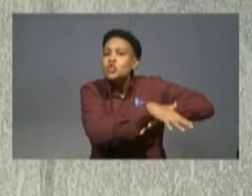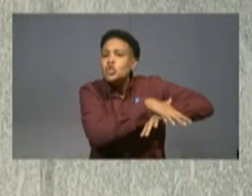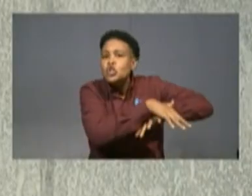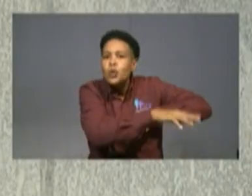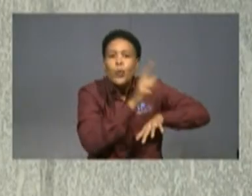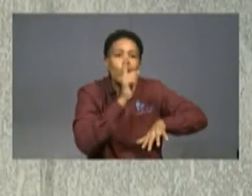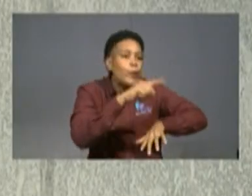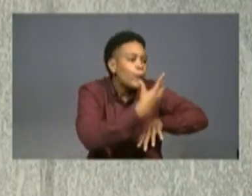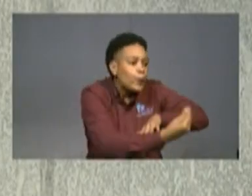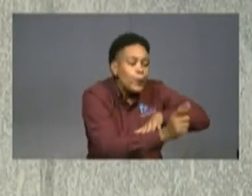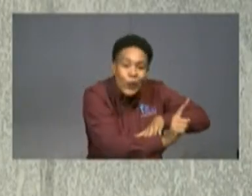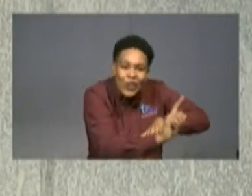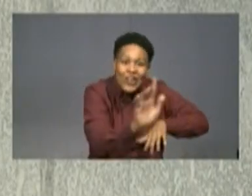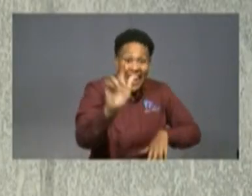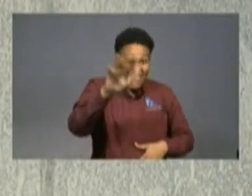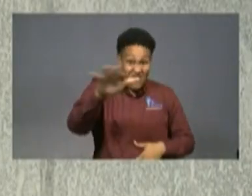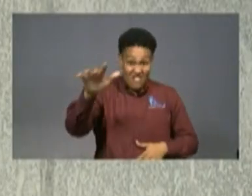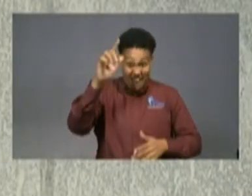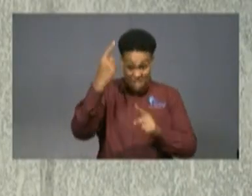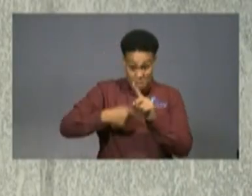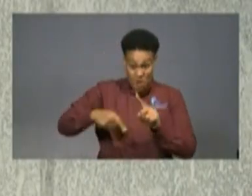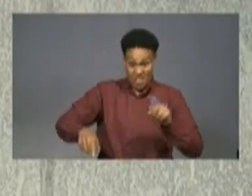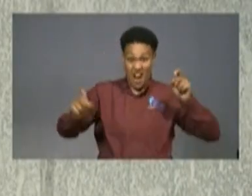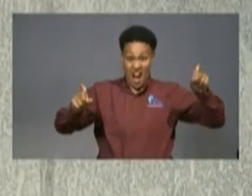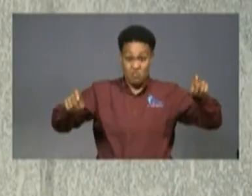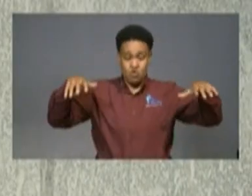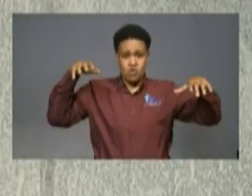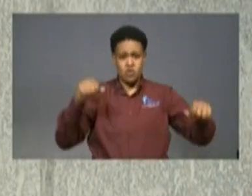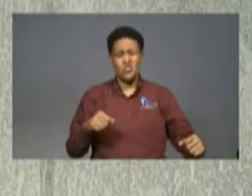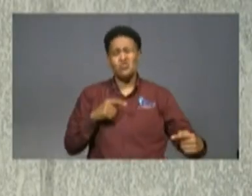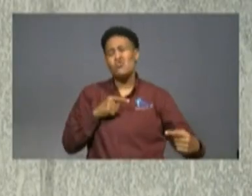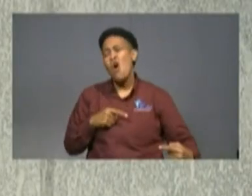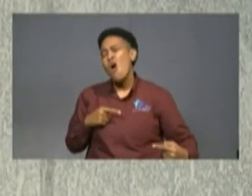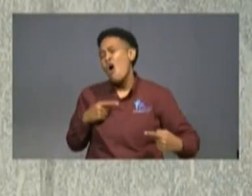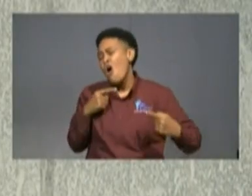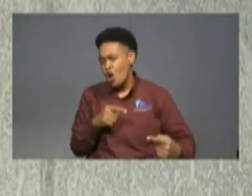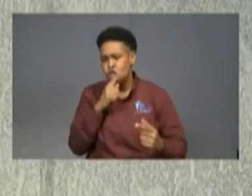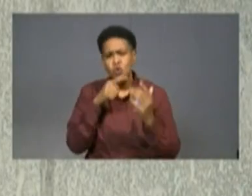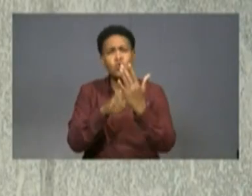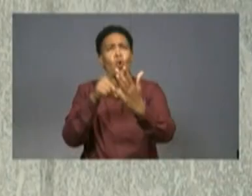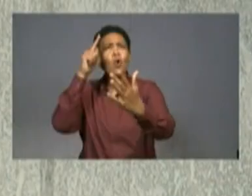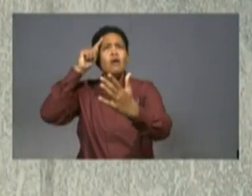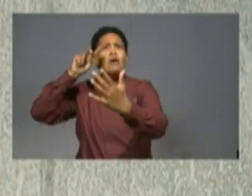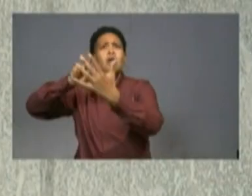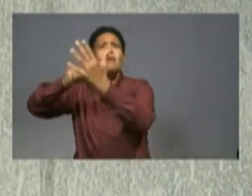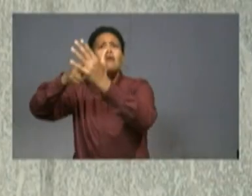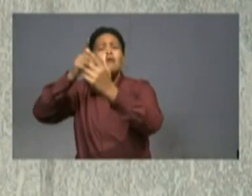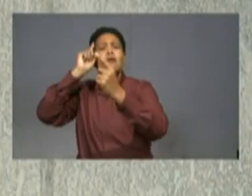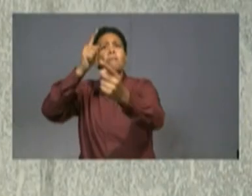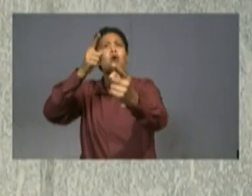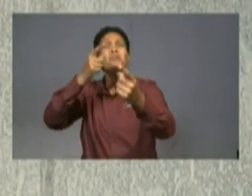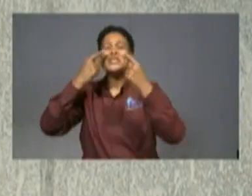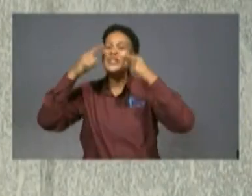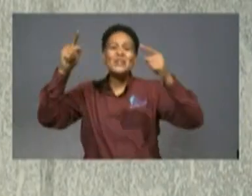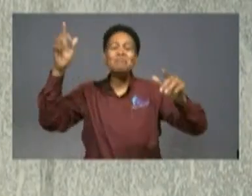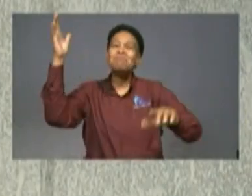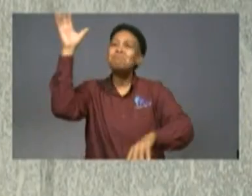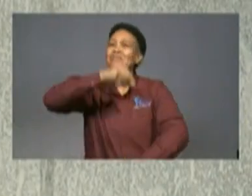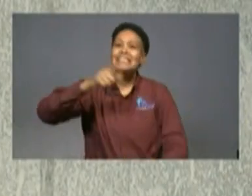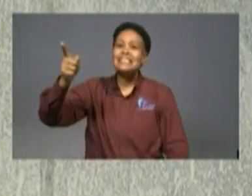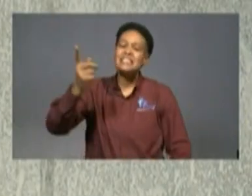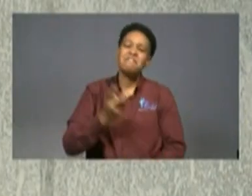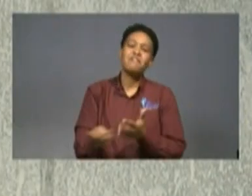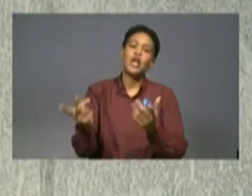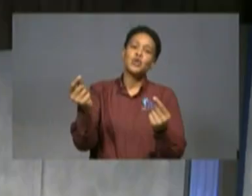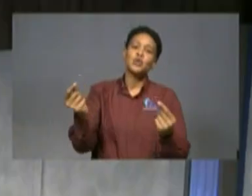for the 55 months that this administration has struggled to show purpose successfully, they have failed to do that. Thank you